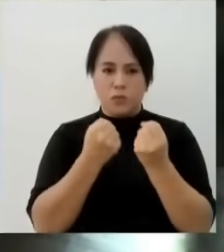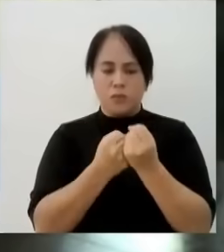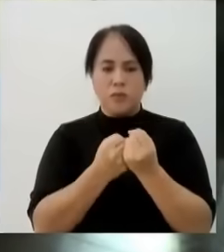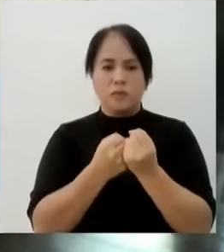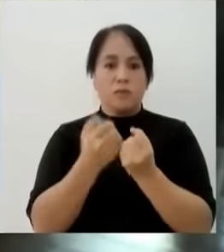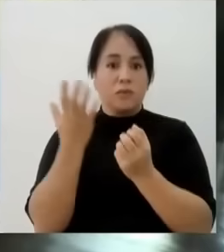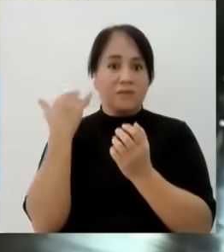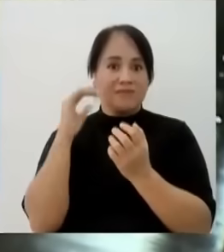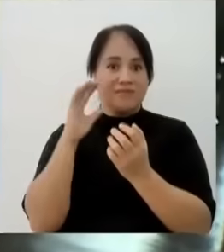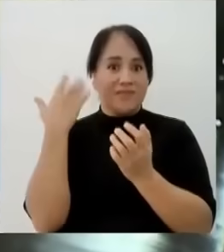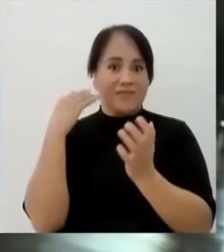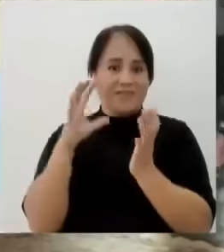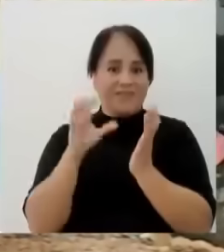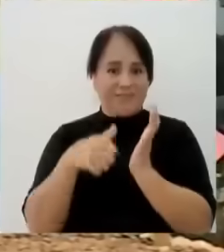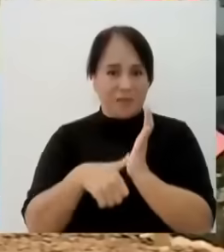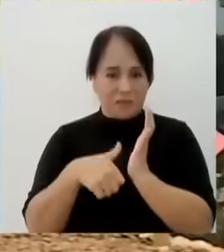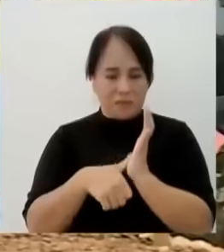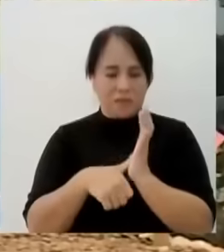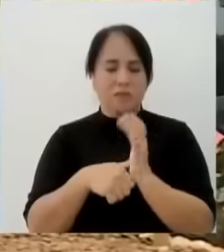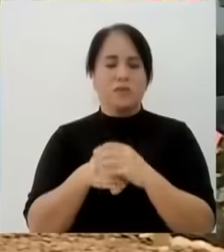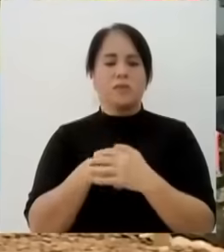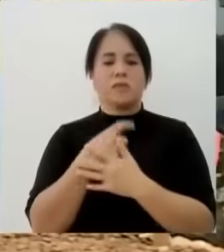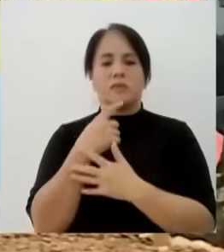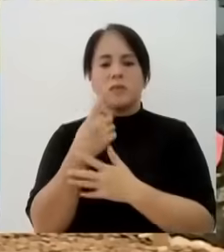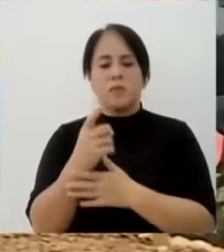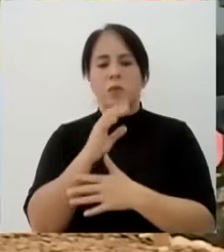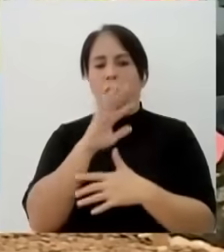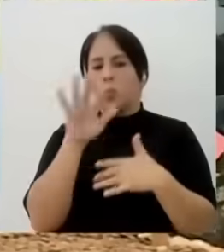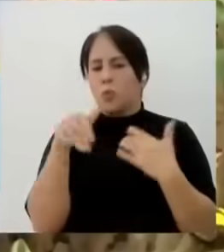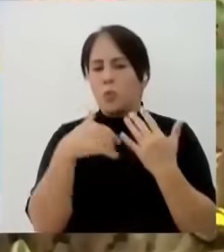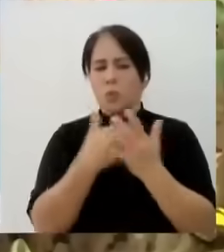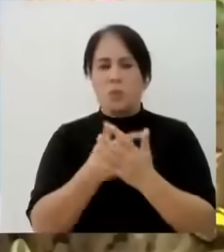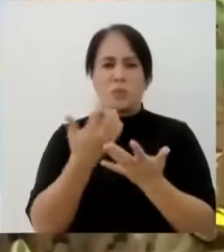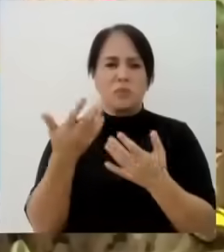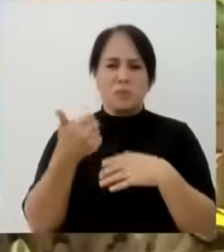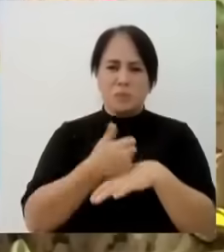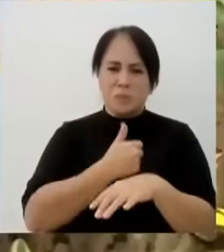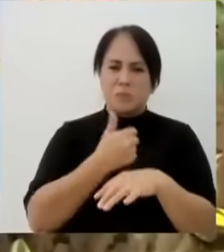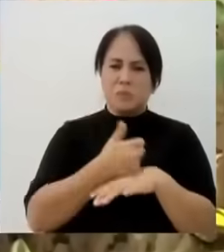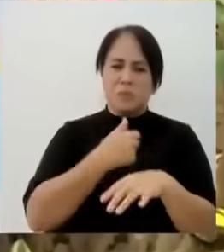So they're claiming that all these allegations that are coming up